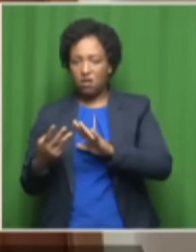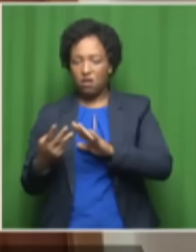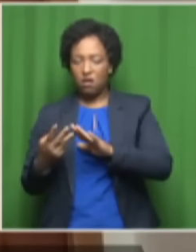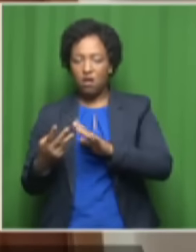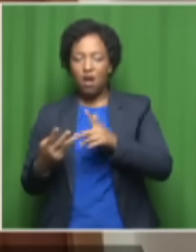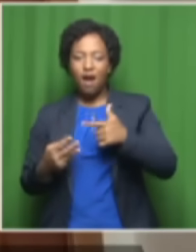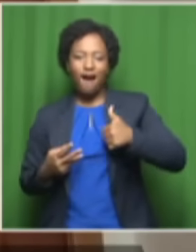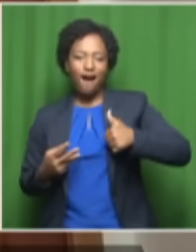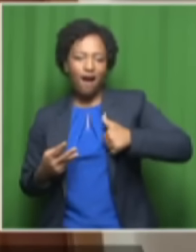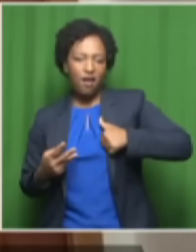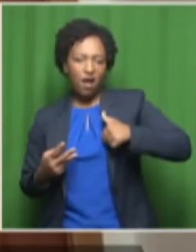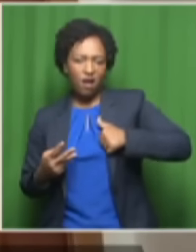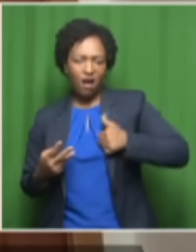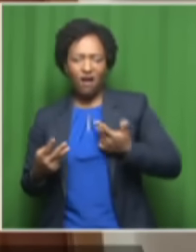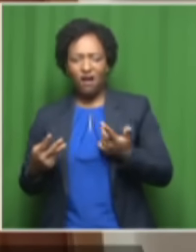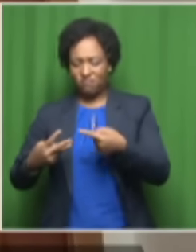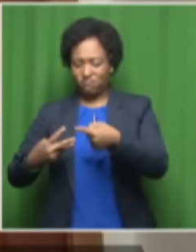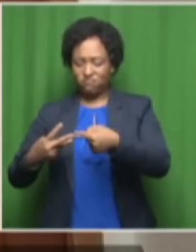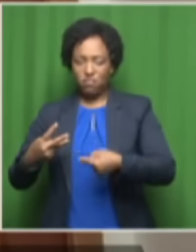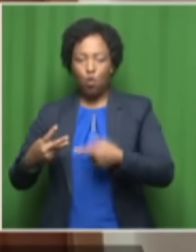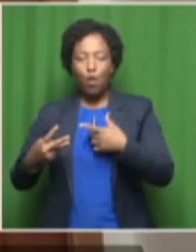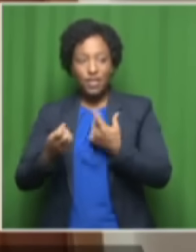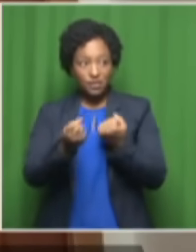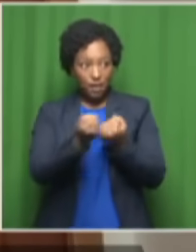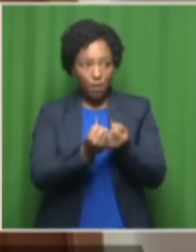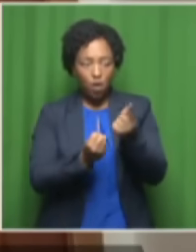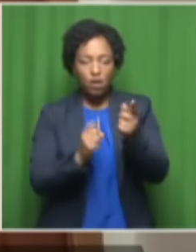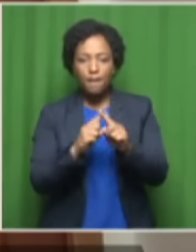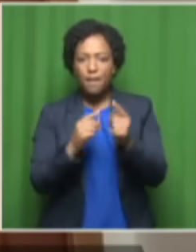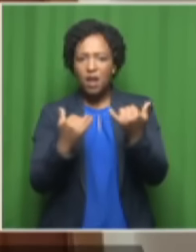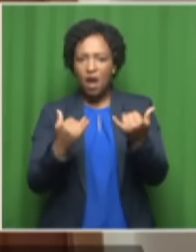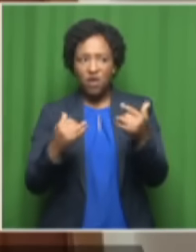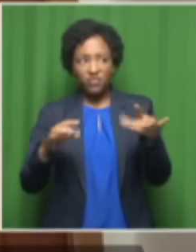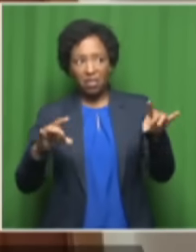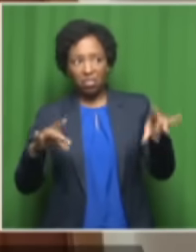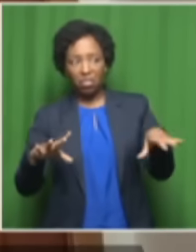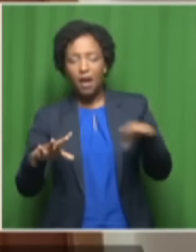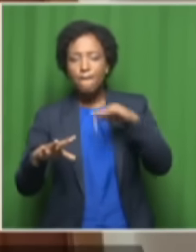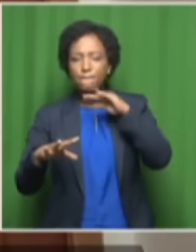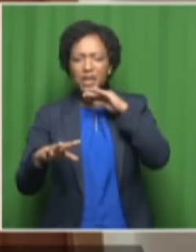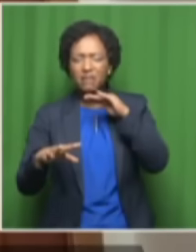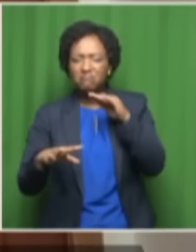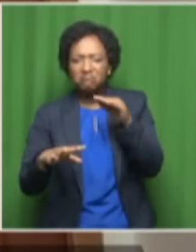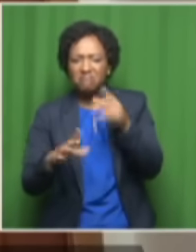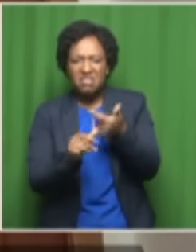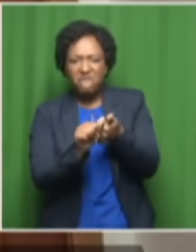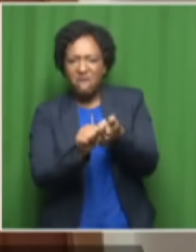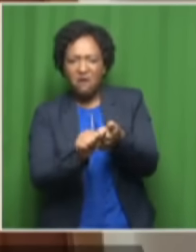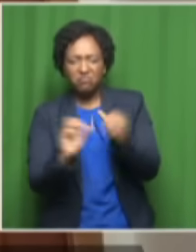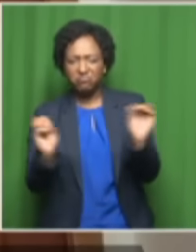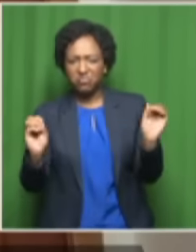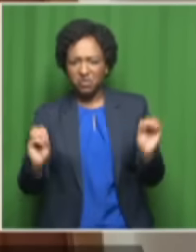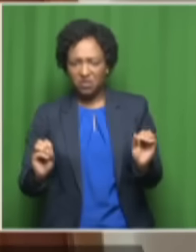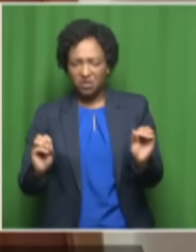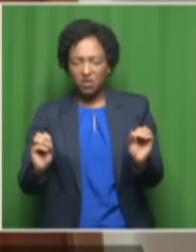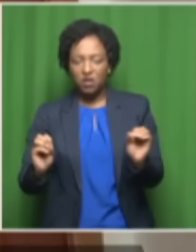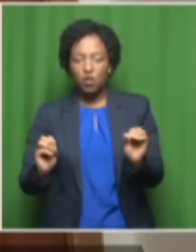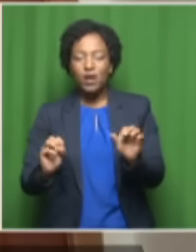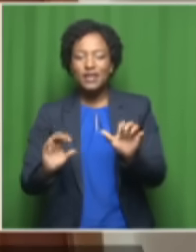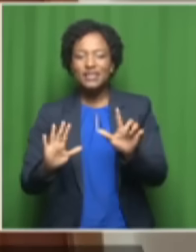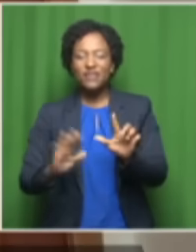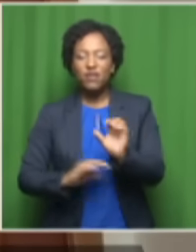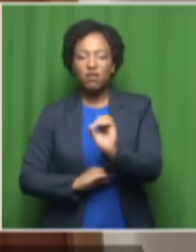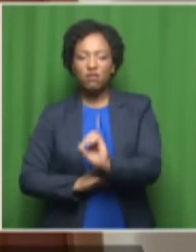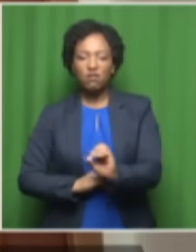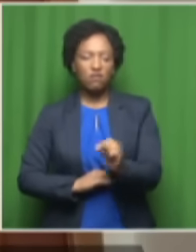Germany's support to Israel comes from the amount of arms that Germany has sold to Israel since the 7th of October.